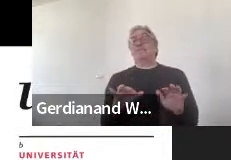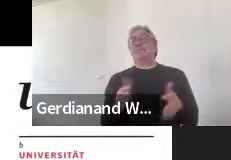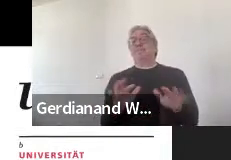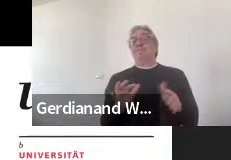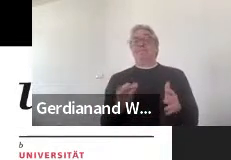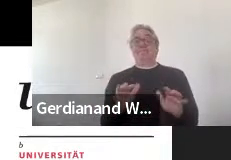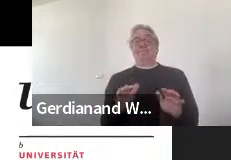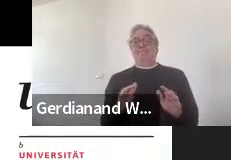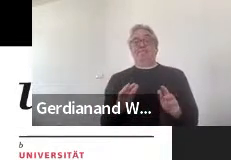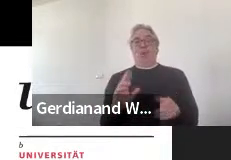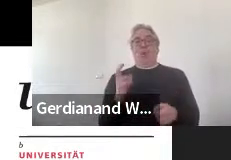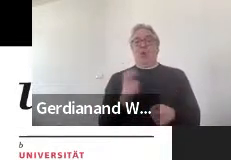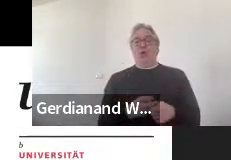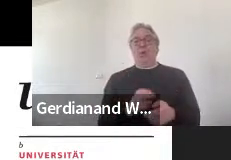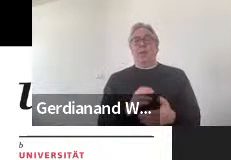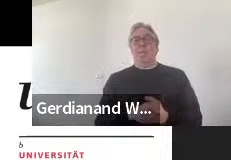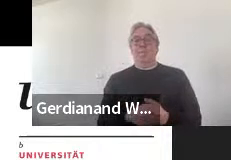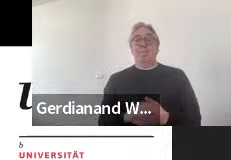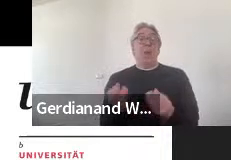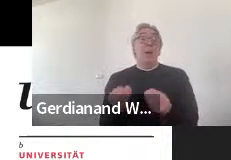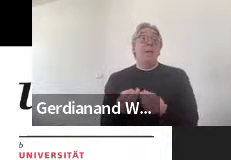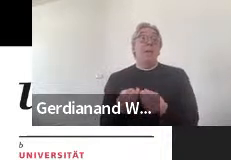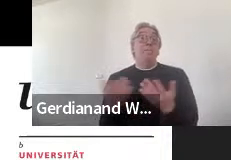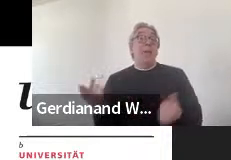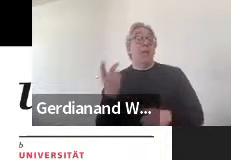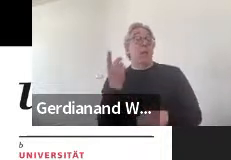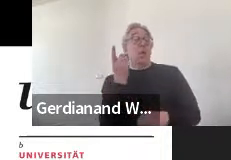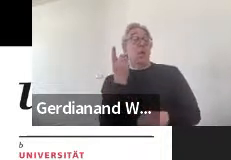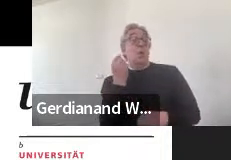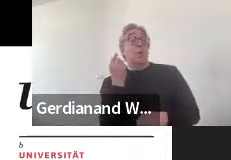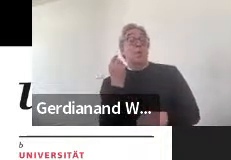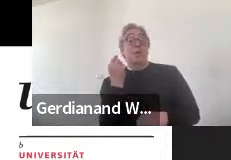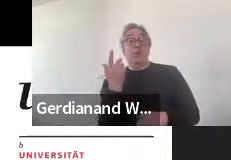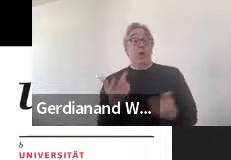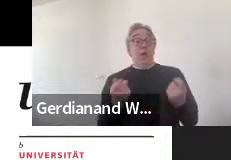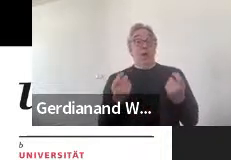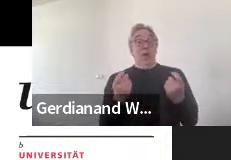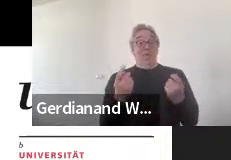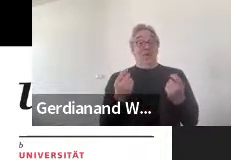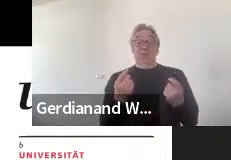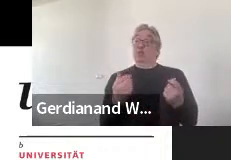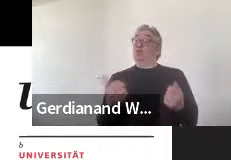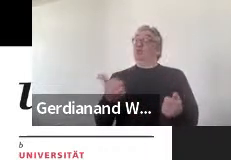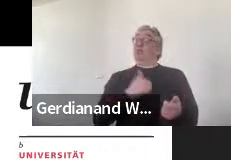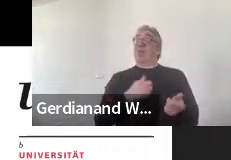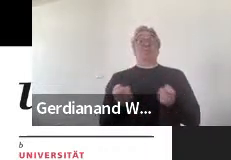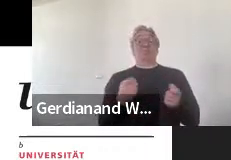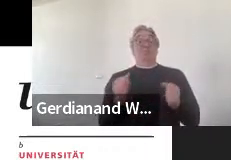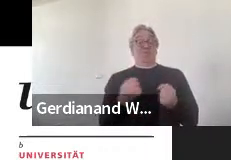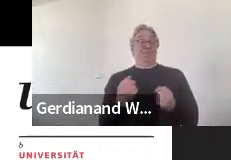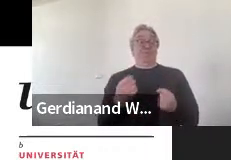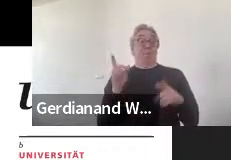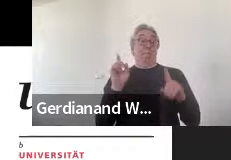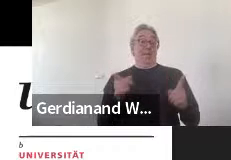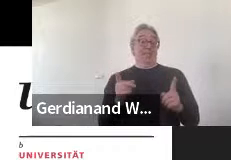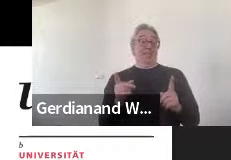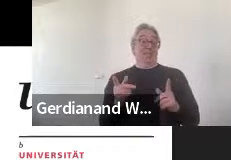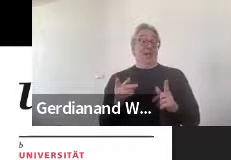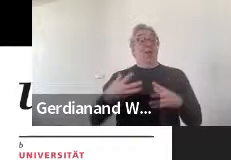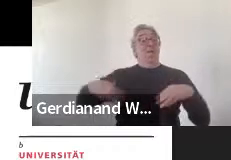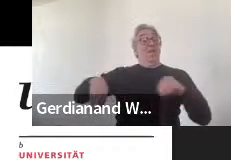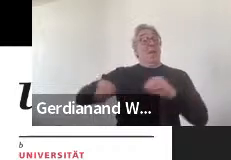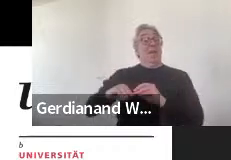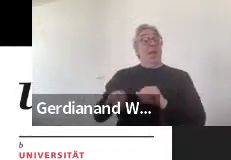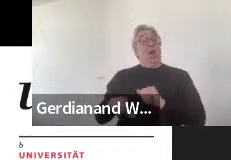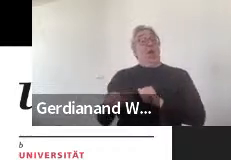precarious. Many of them actually are depending financially on other household members.